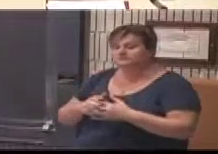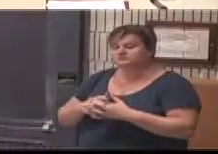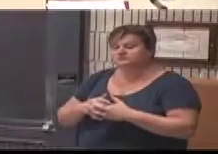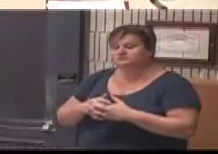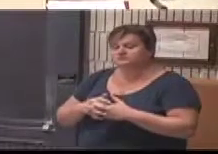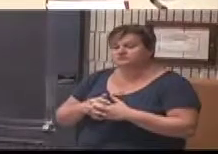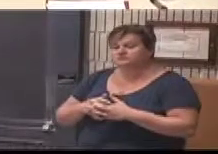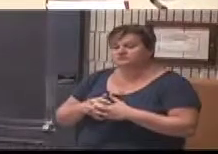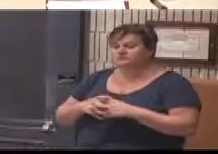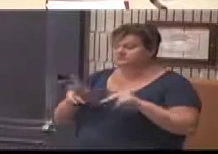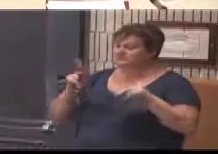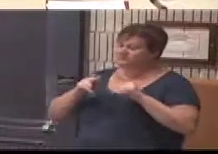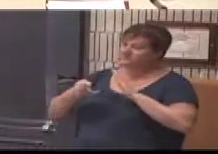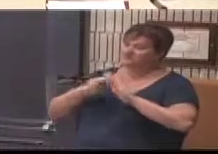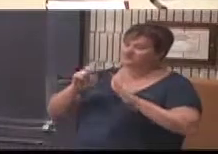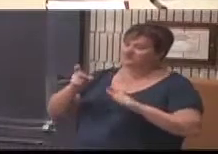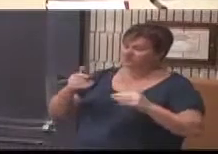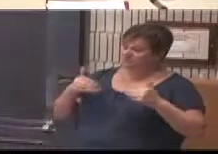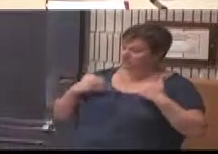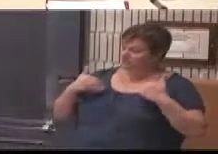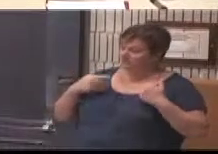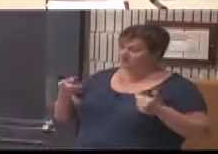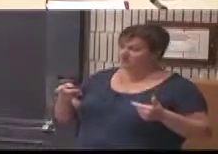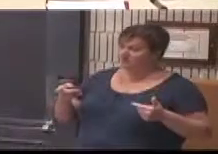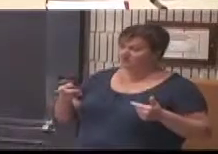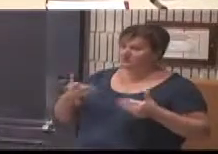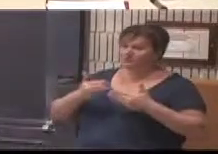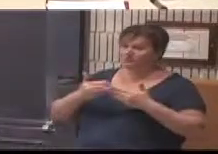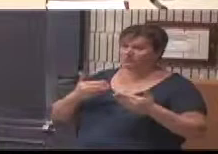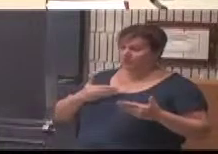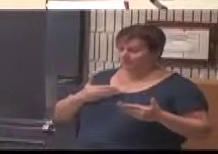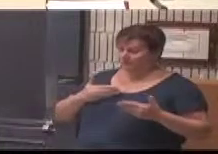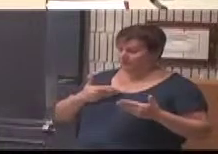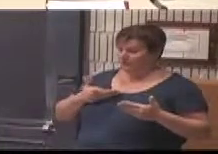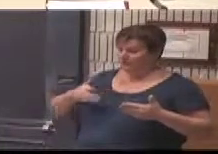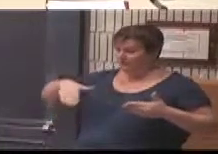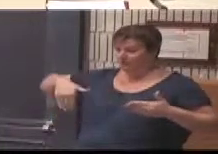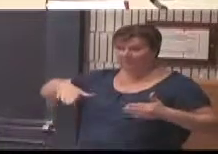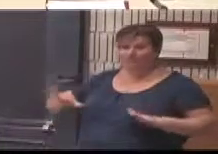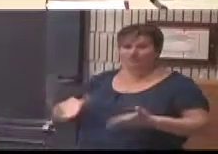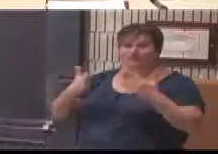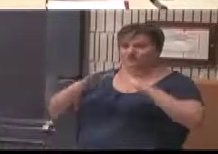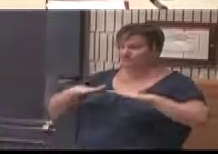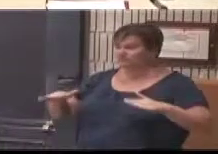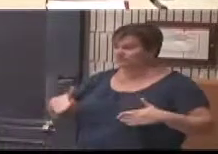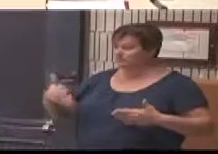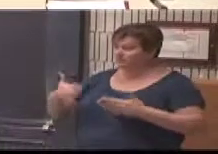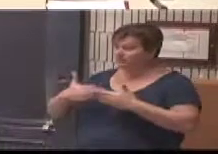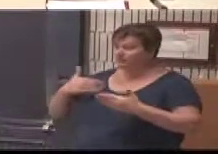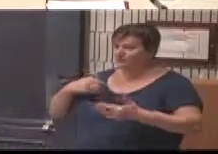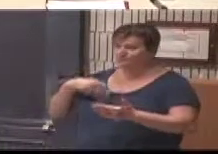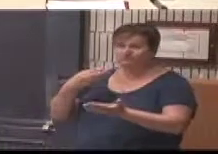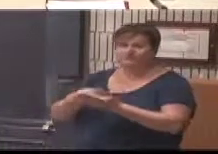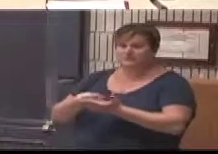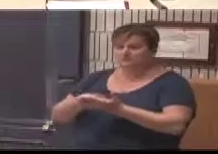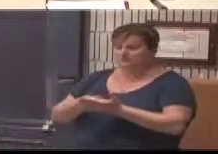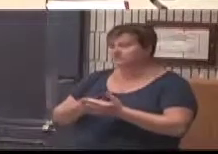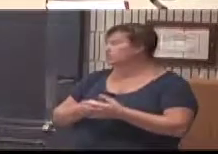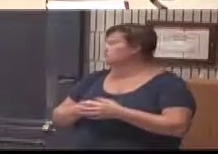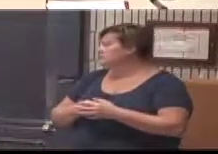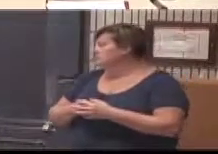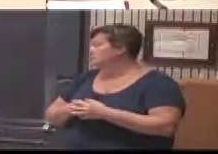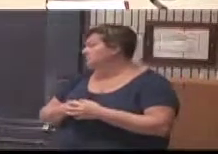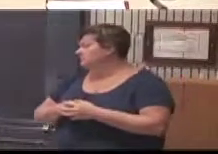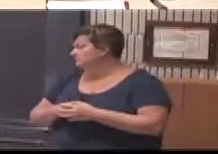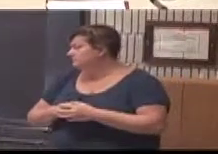to see people diagnosed younger, you know, before they're done raising their family or before they're financially secure. A lot of the